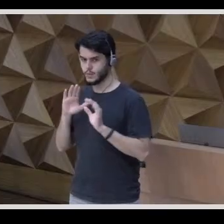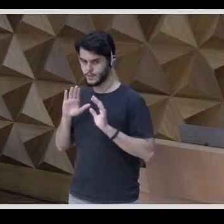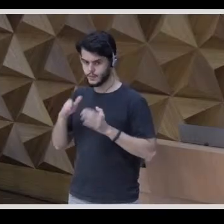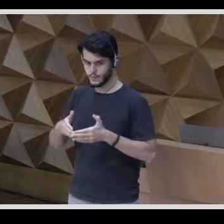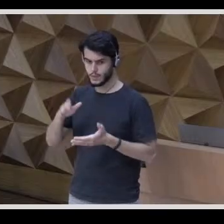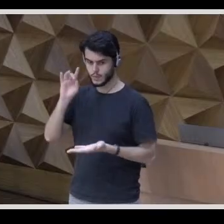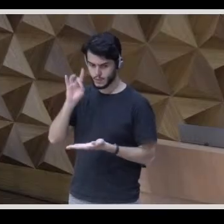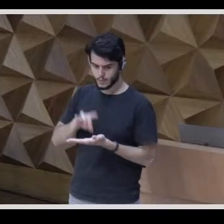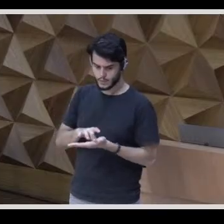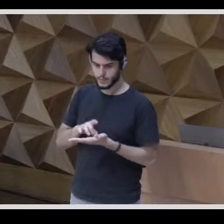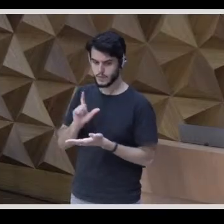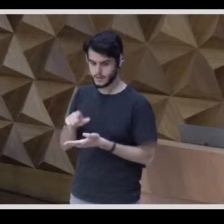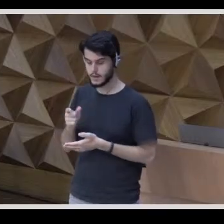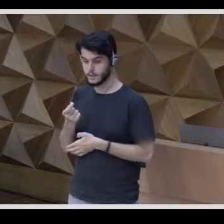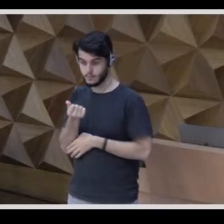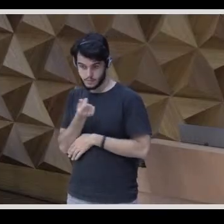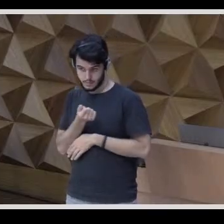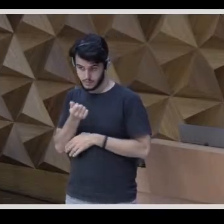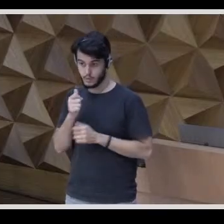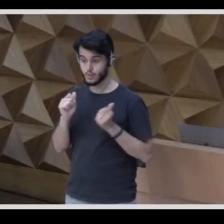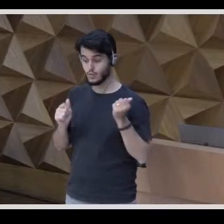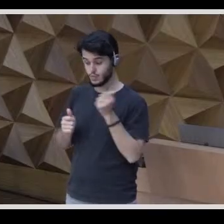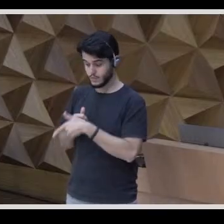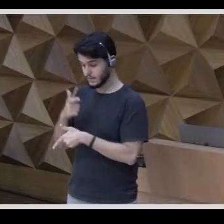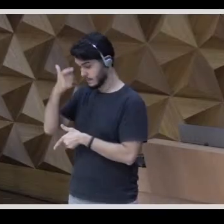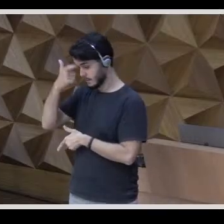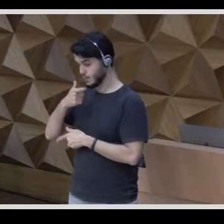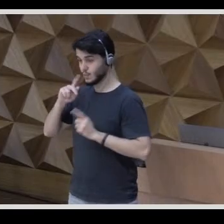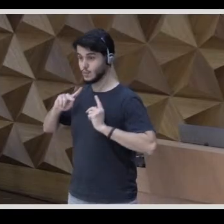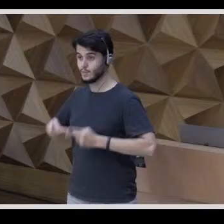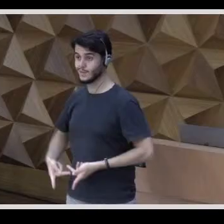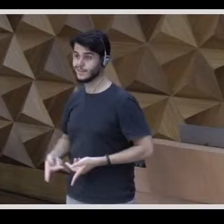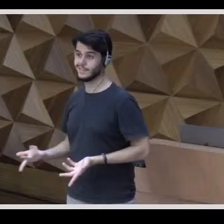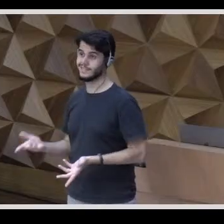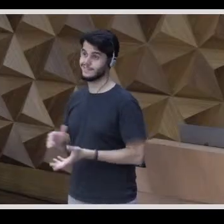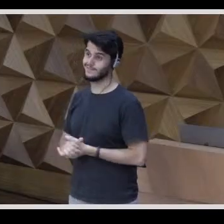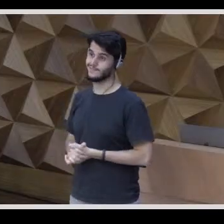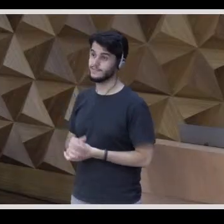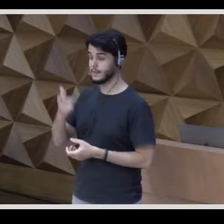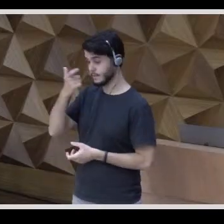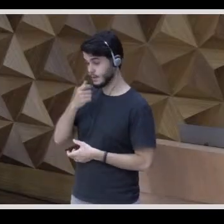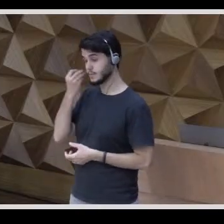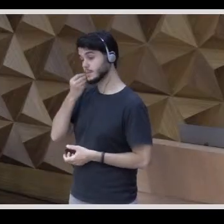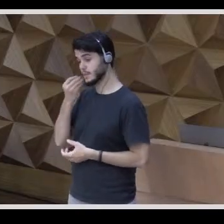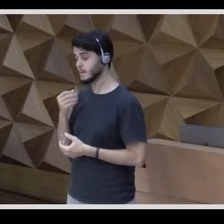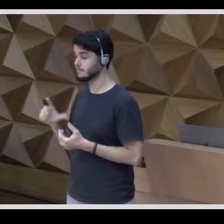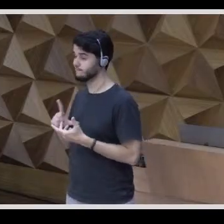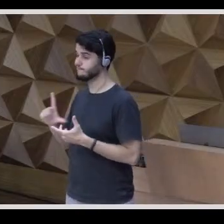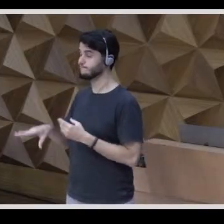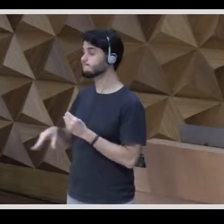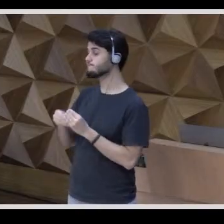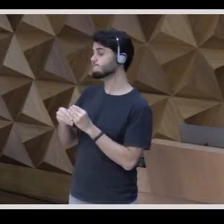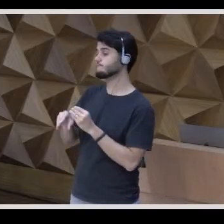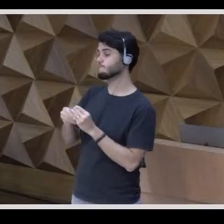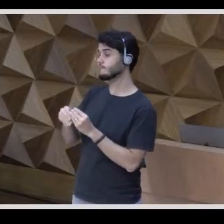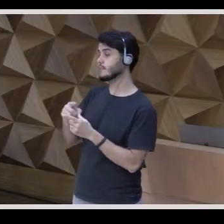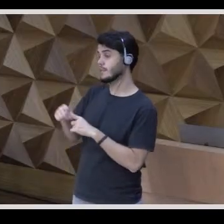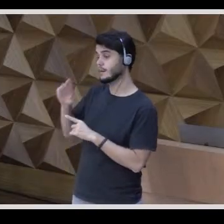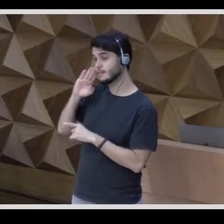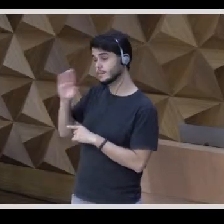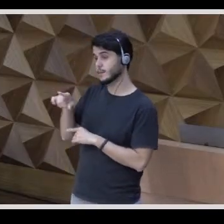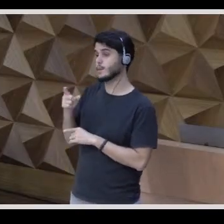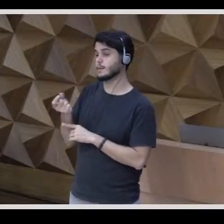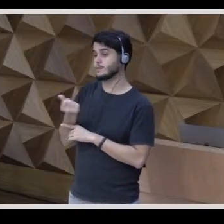It's a nice to have. And we know that that's kind of a fallacy, that actually if you want your customers to